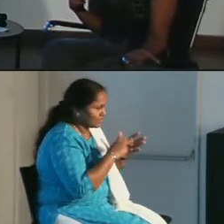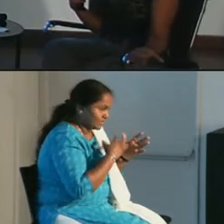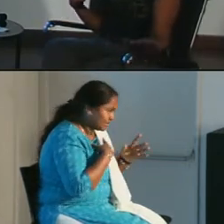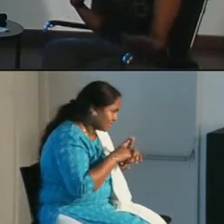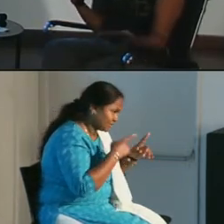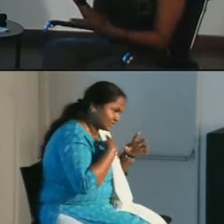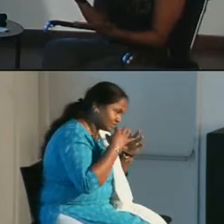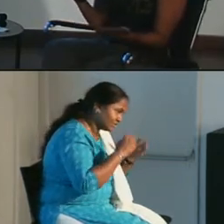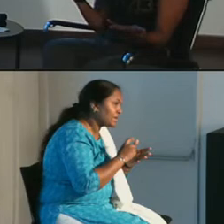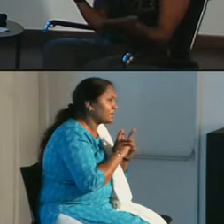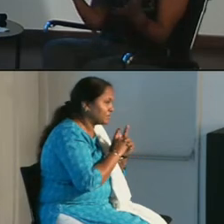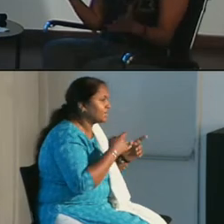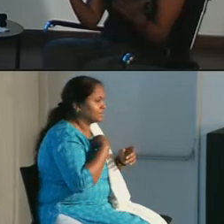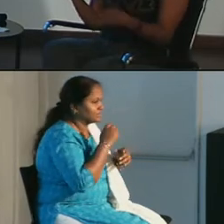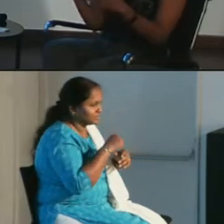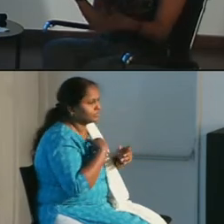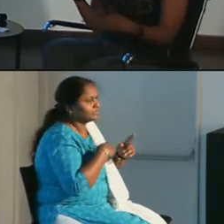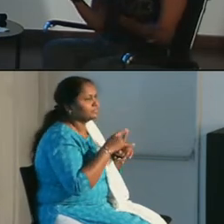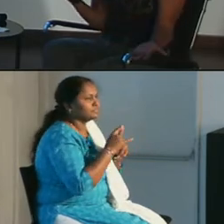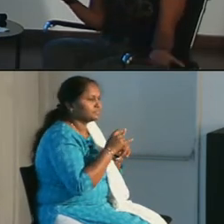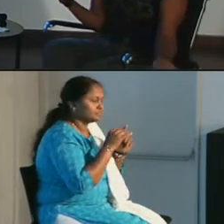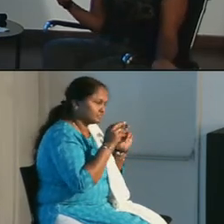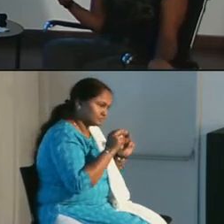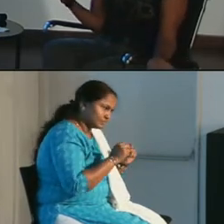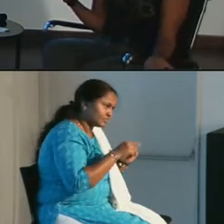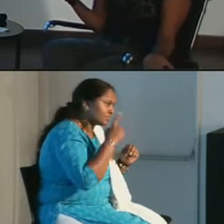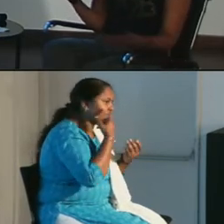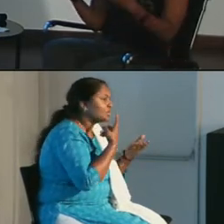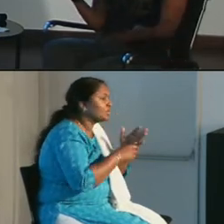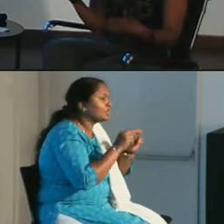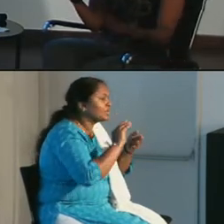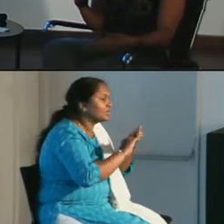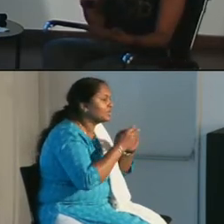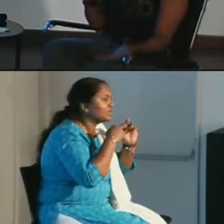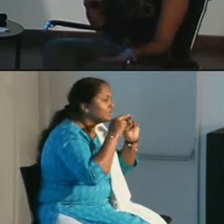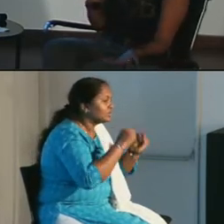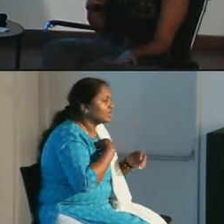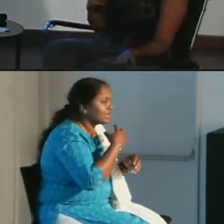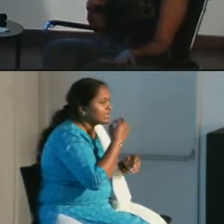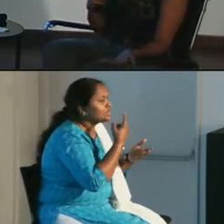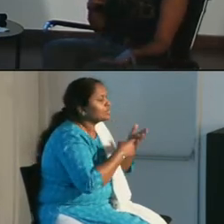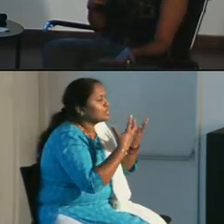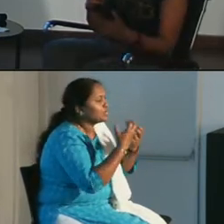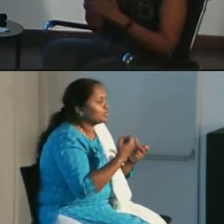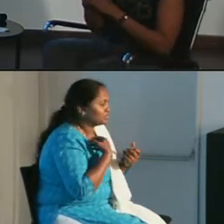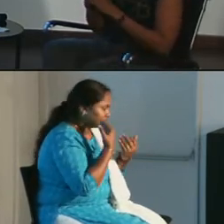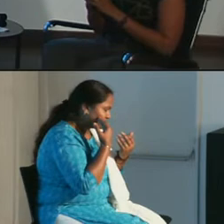sure. But yeah, it's definitely not what the community wants because I'm not asking them what they want.